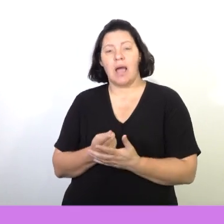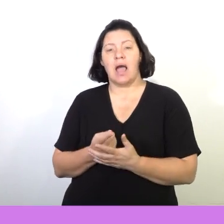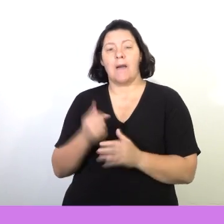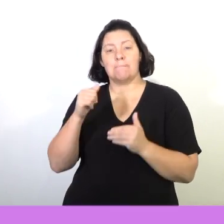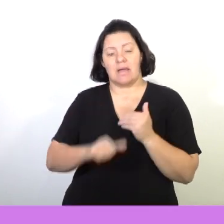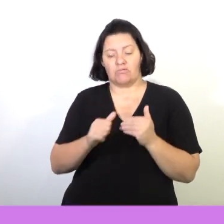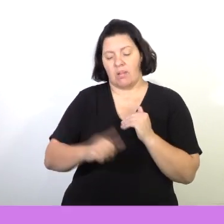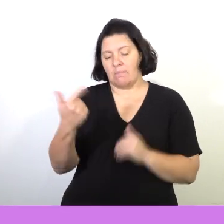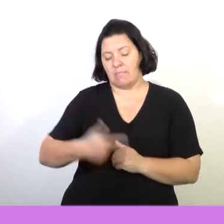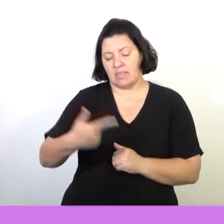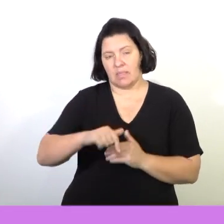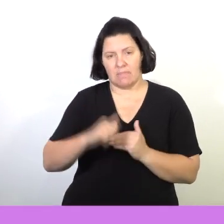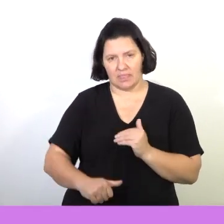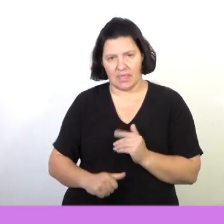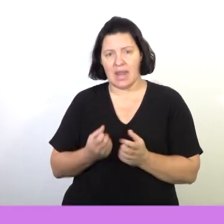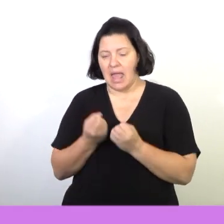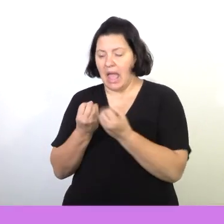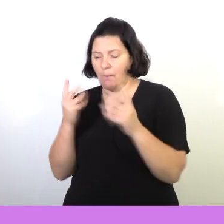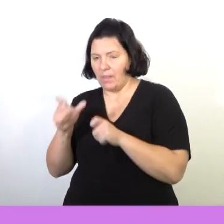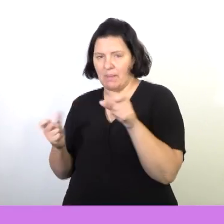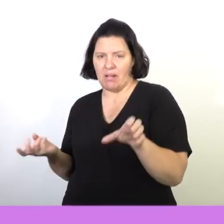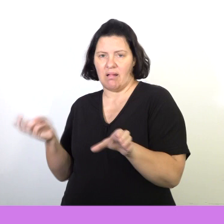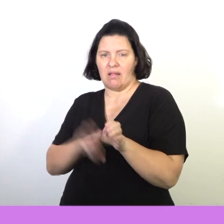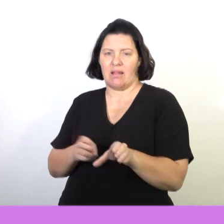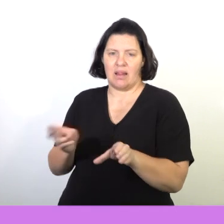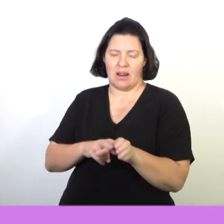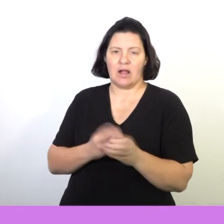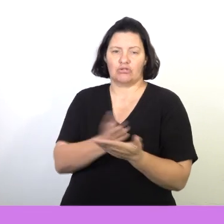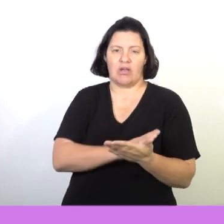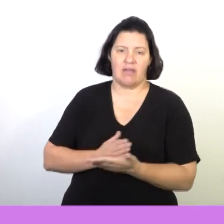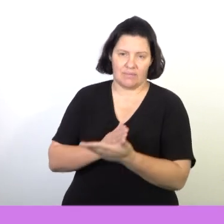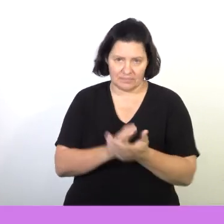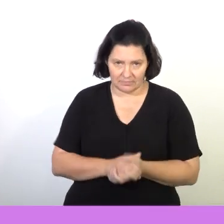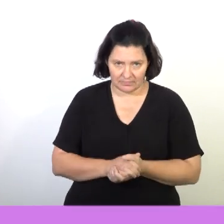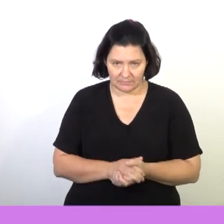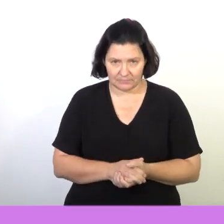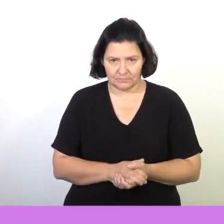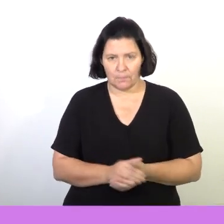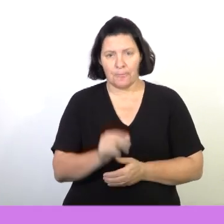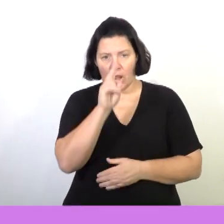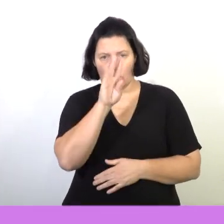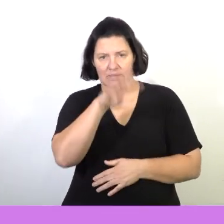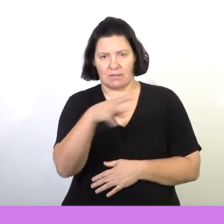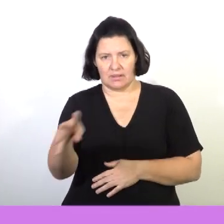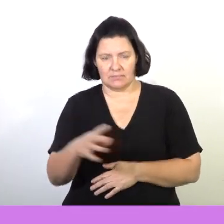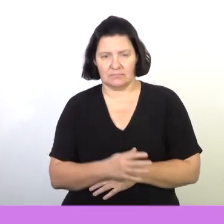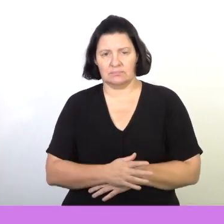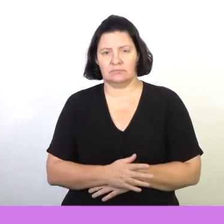between monthly petrol costs and the number of people sharing the costs. Let's look at the